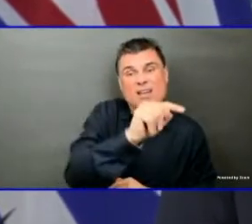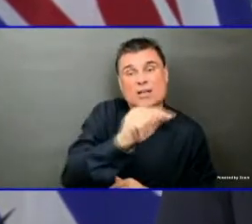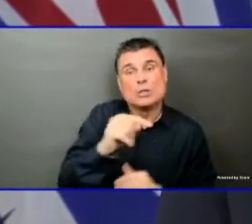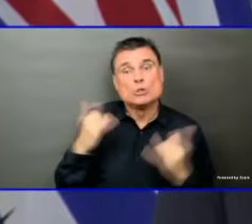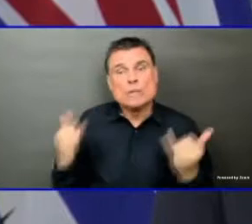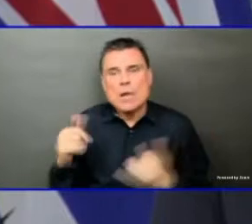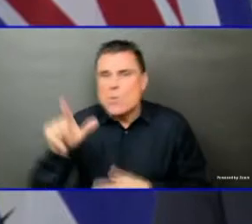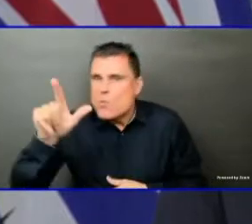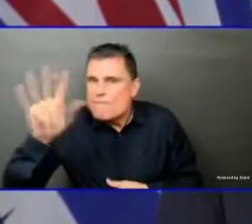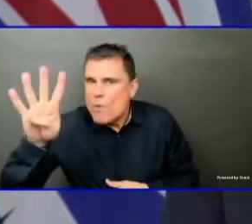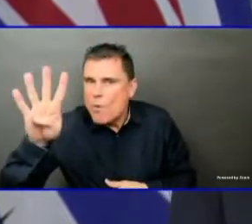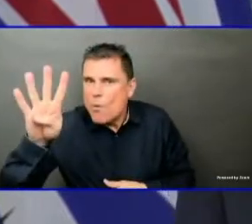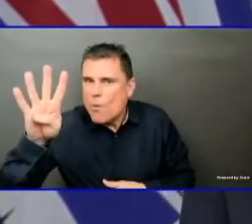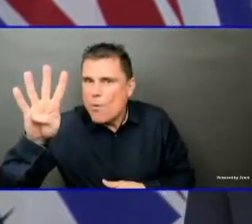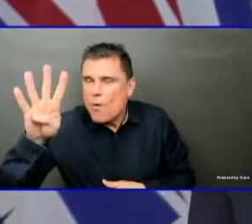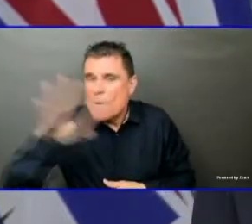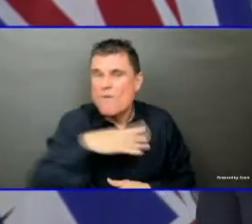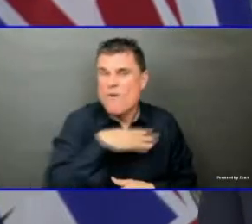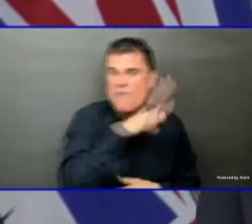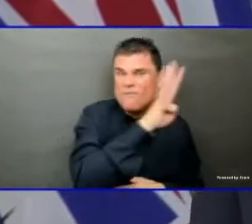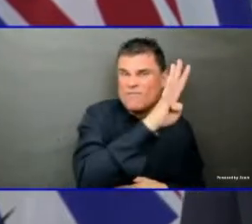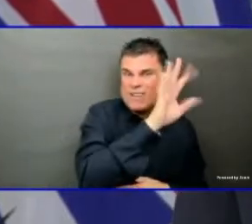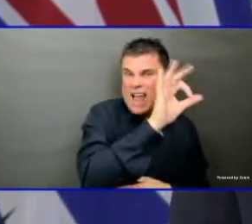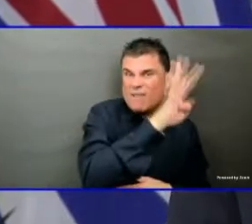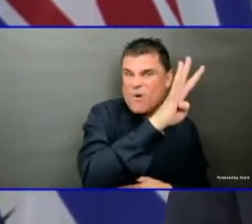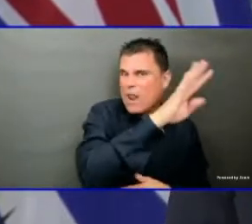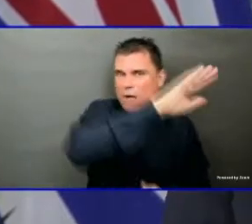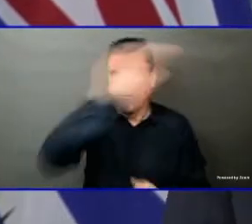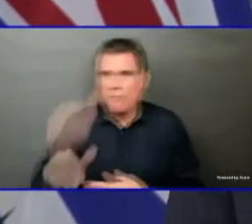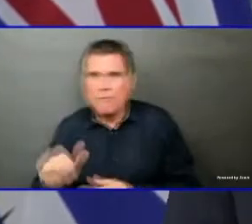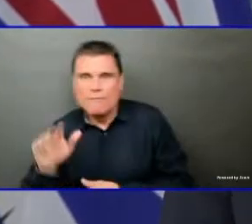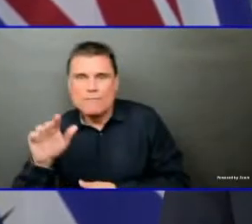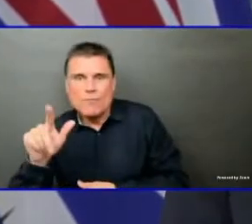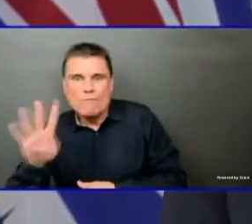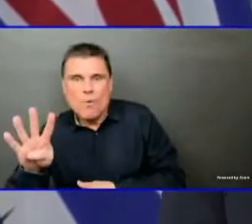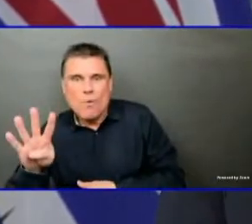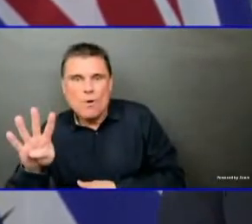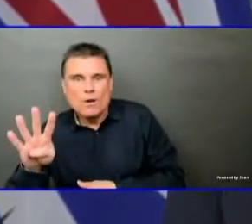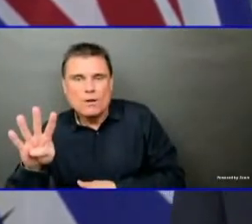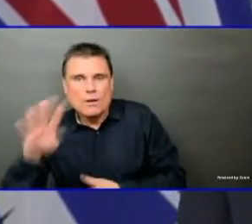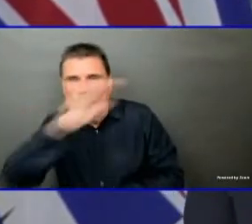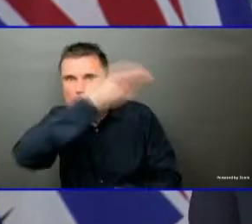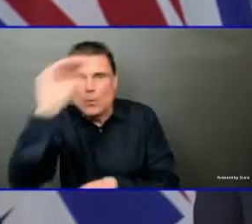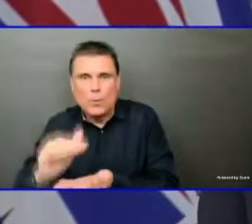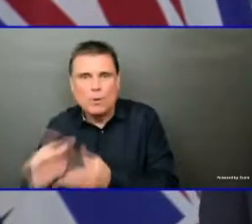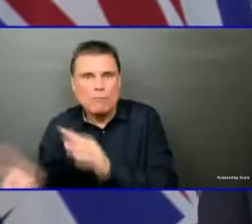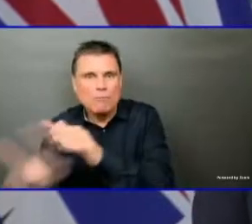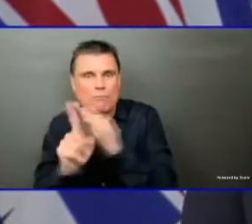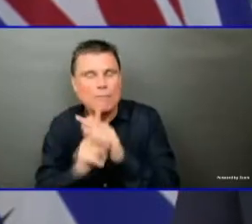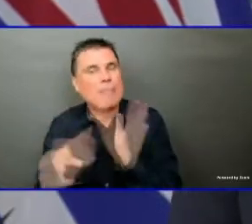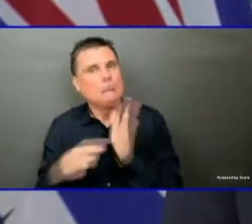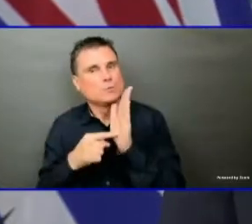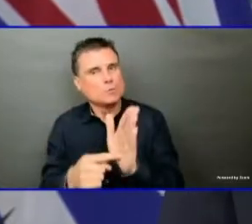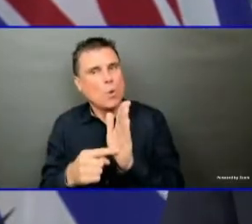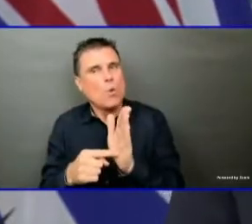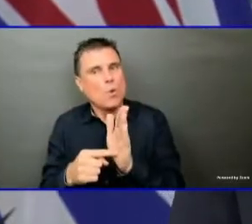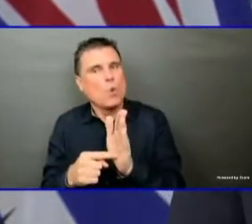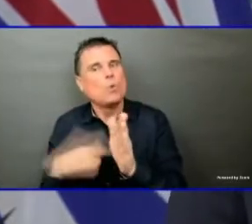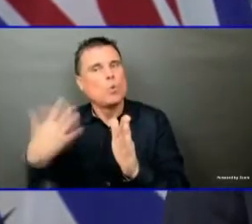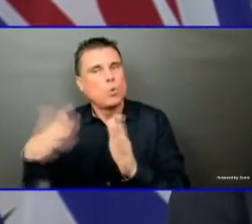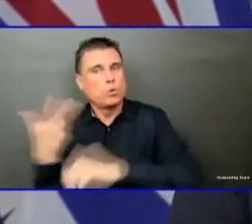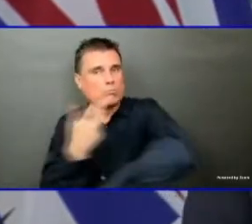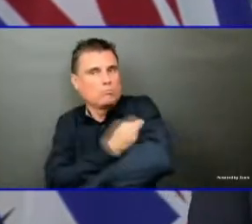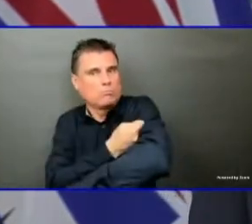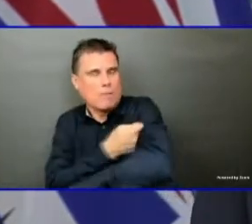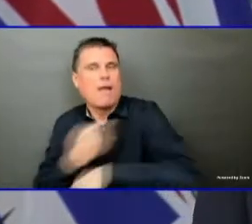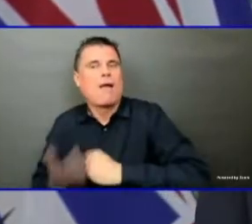in independent living, none in assisted living, and that shows the progress has been made, and recent outbreaks have tended to be the ones